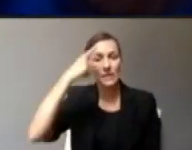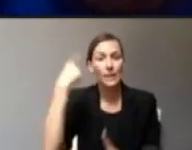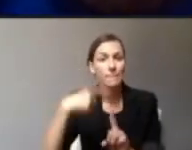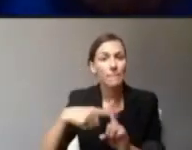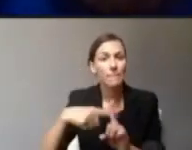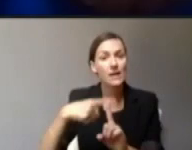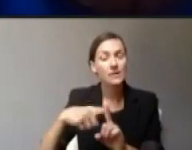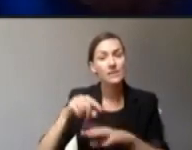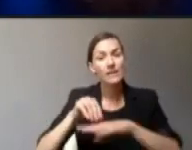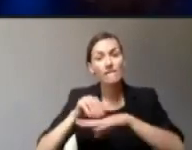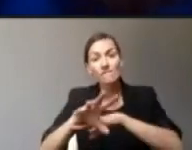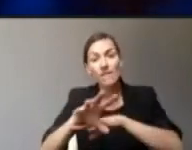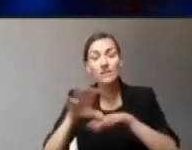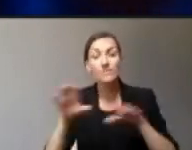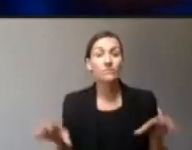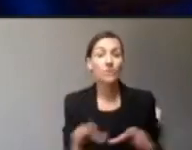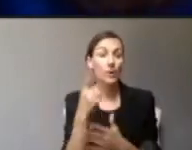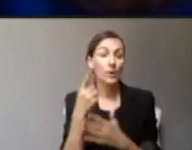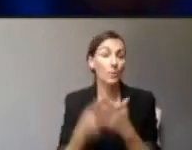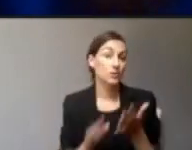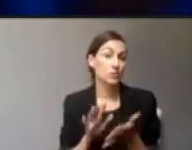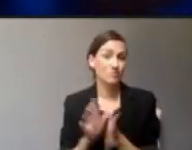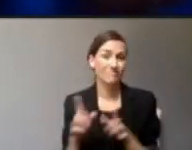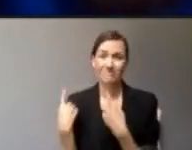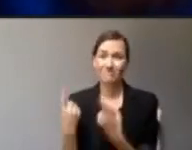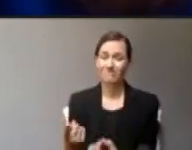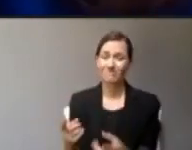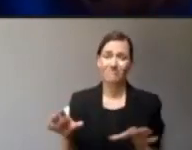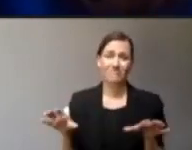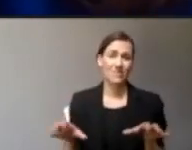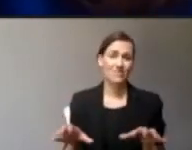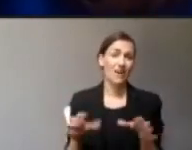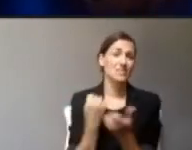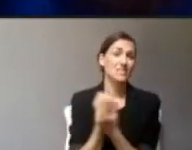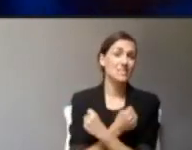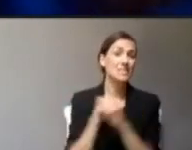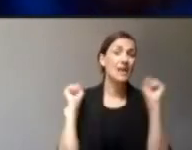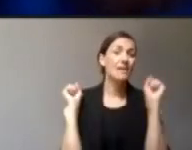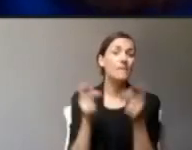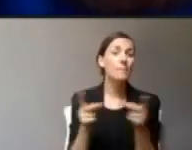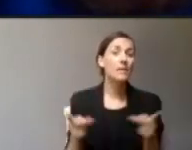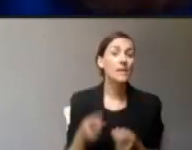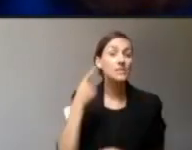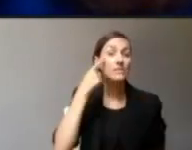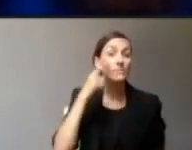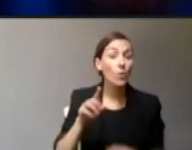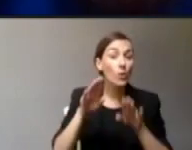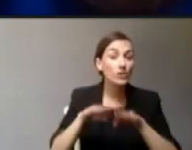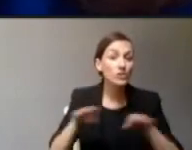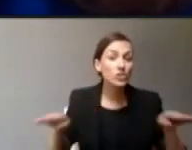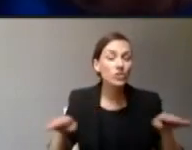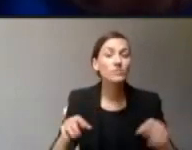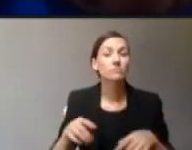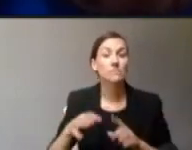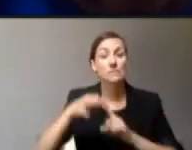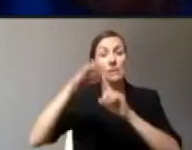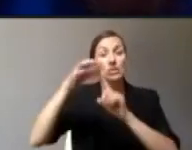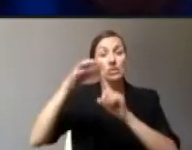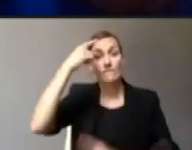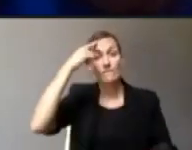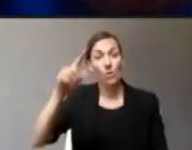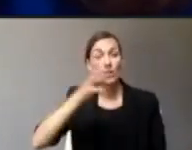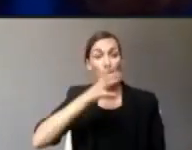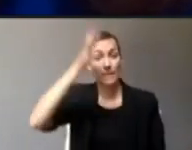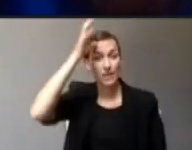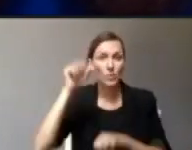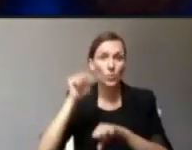of doing what schools have traditionally done. They've been safe havens for children, especially for our parents who are working multiple jobs and